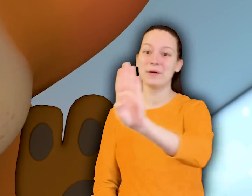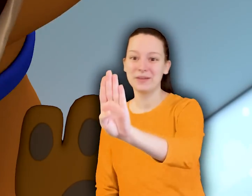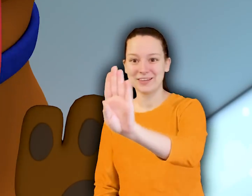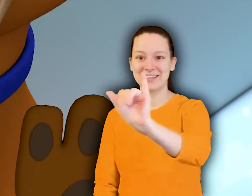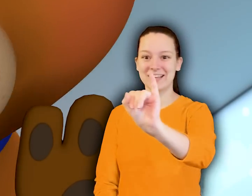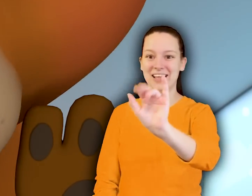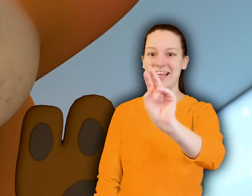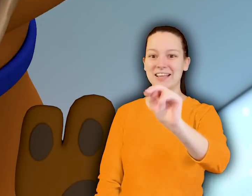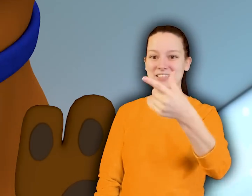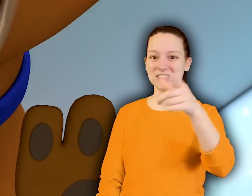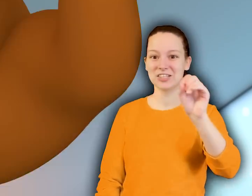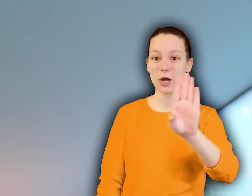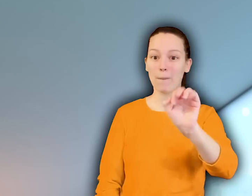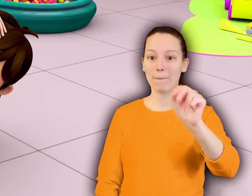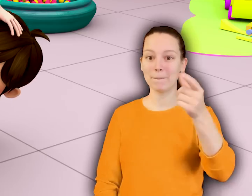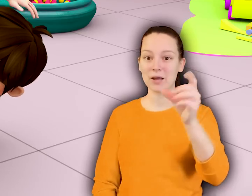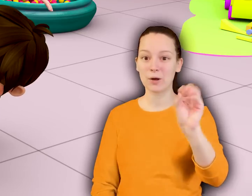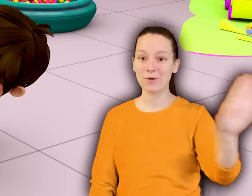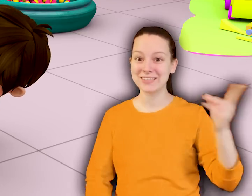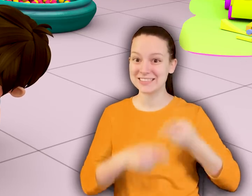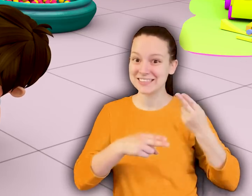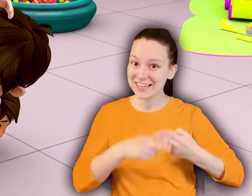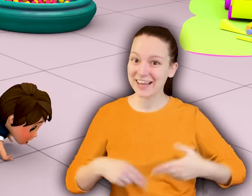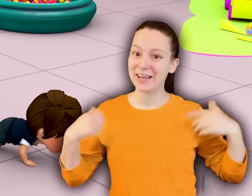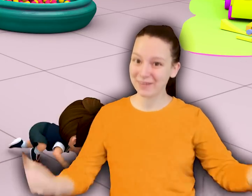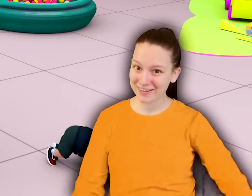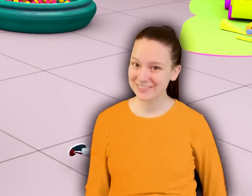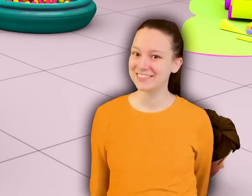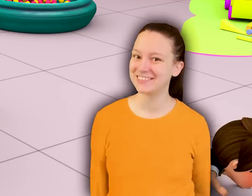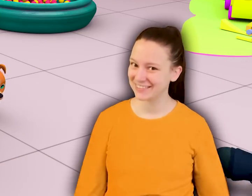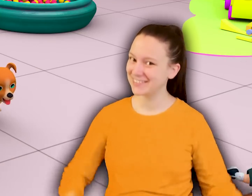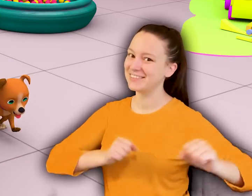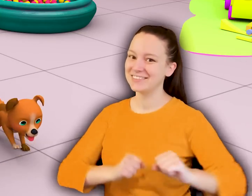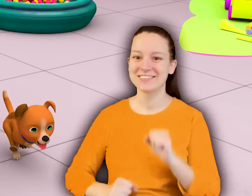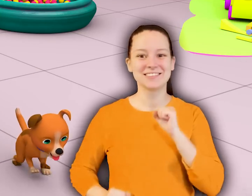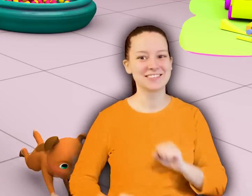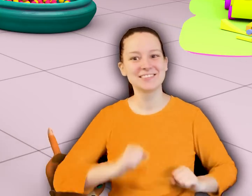n g o b i and Bingo was his